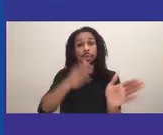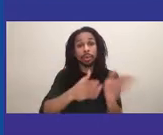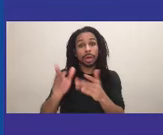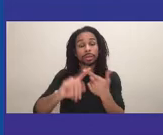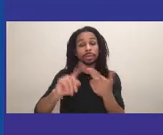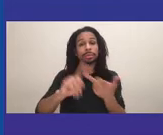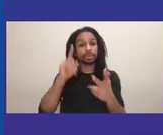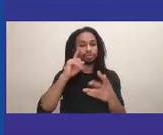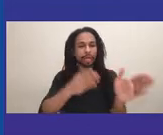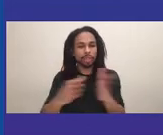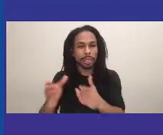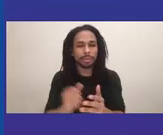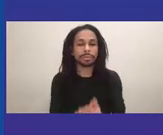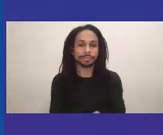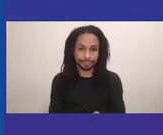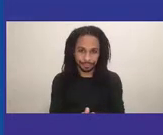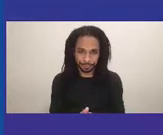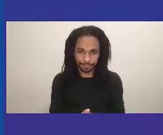strategize.